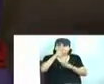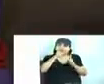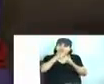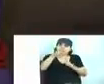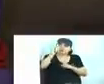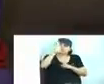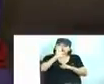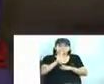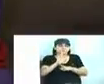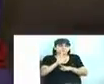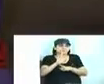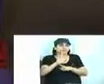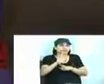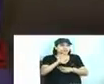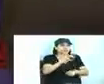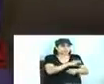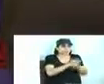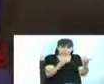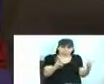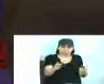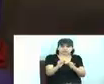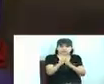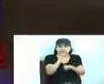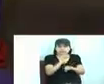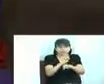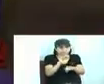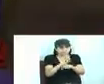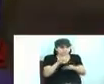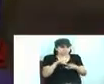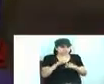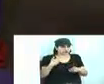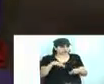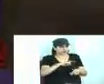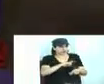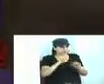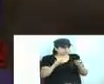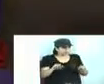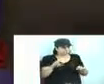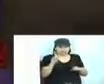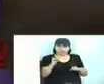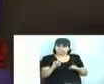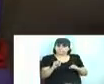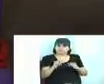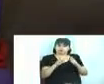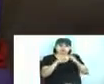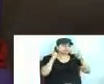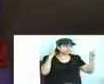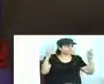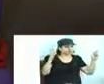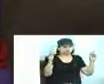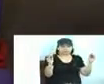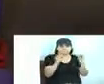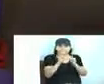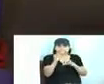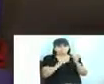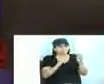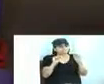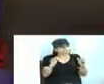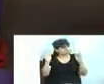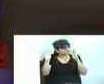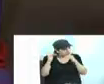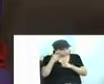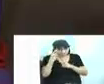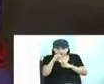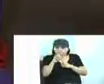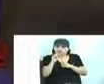To God, whose power now is at work in us, who can do immensely more than we could ever hope for or imagine. To God